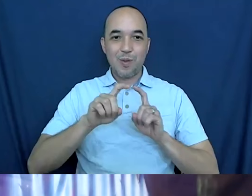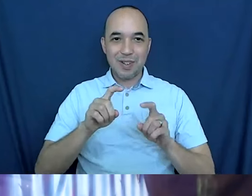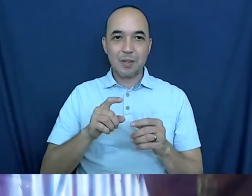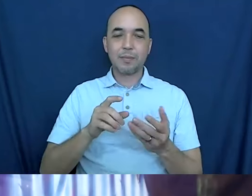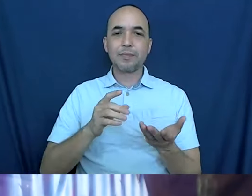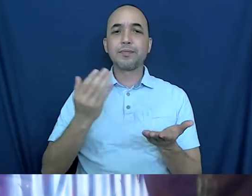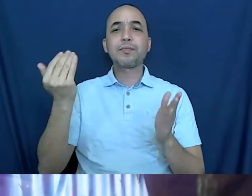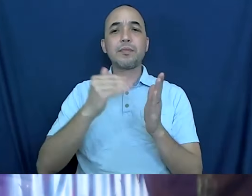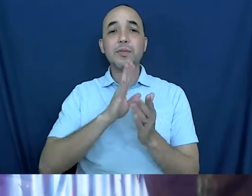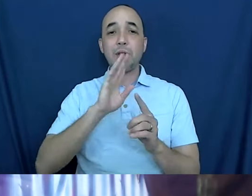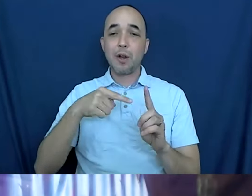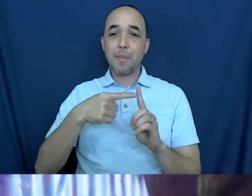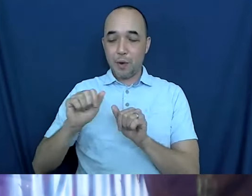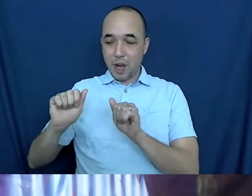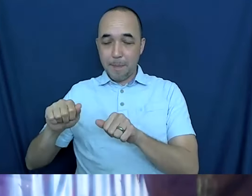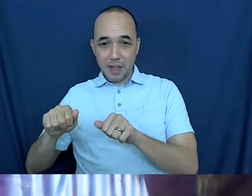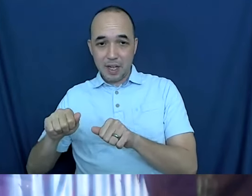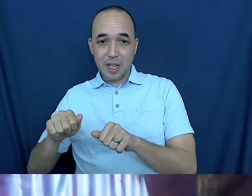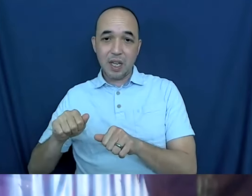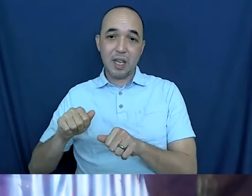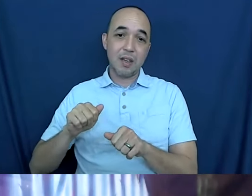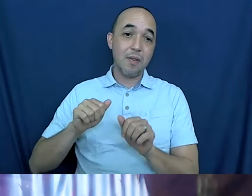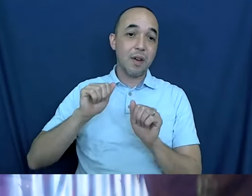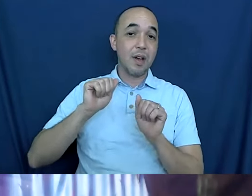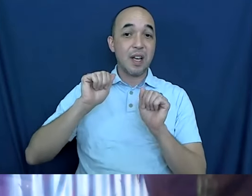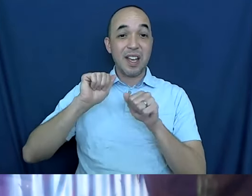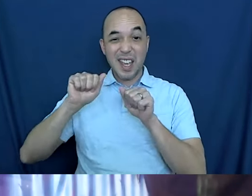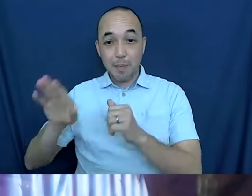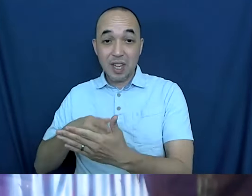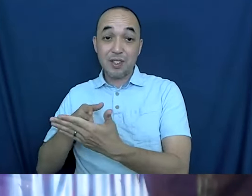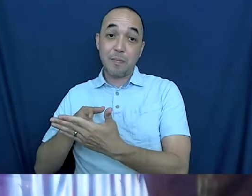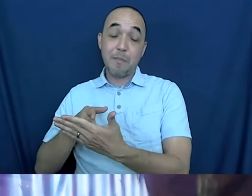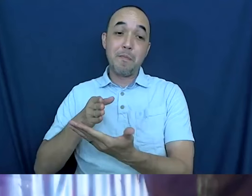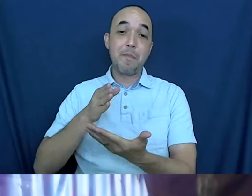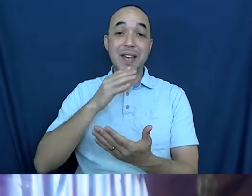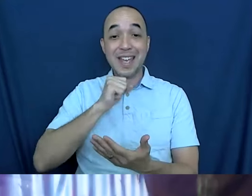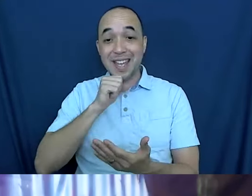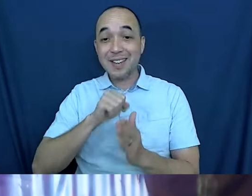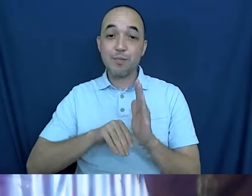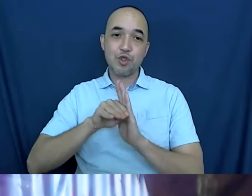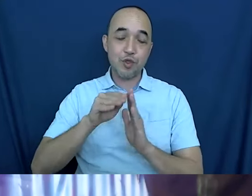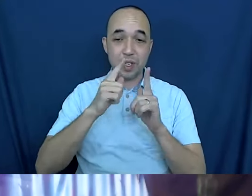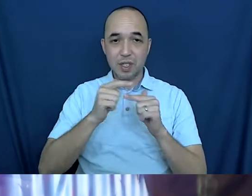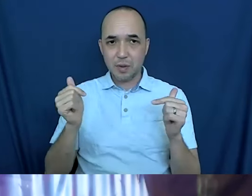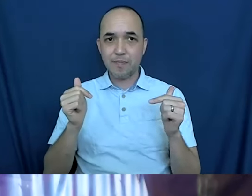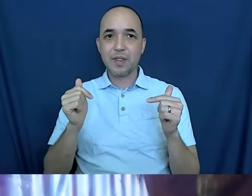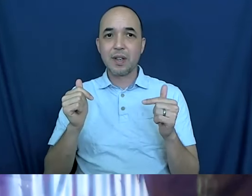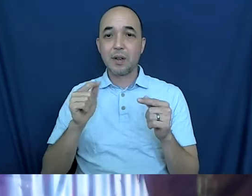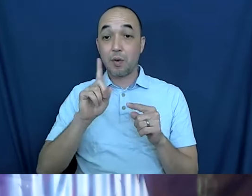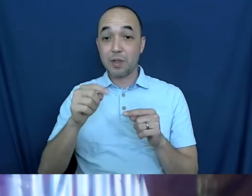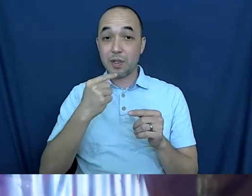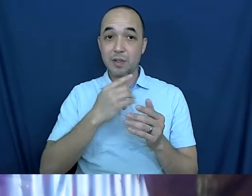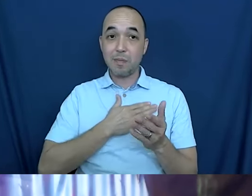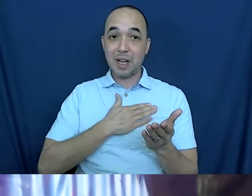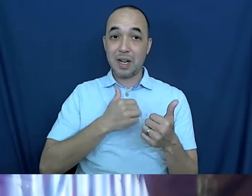ableism, sort of ability / age or maturity. I'm seeing here that there's a question about my D&D game has a